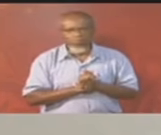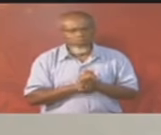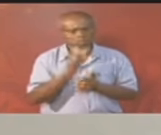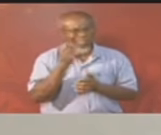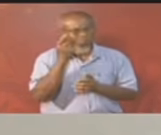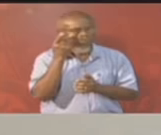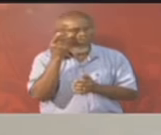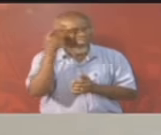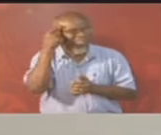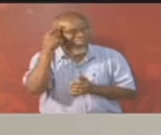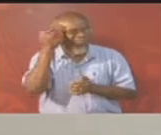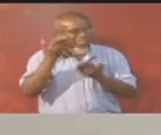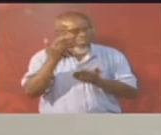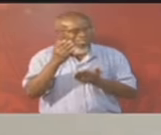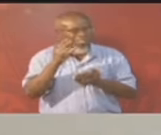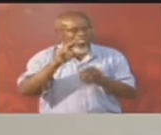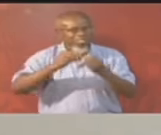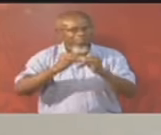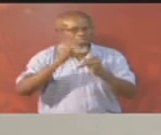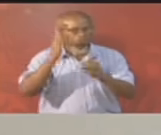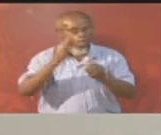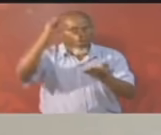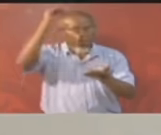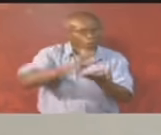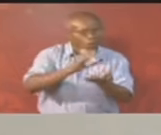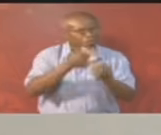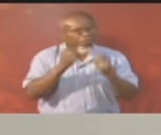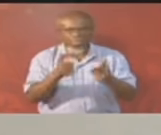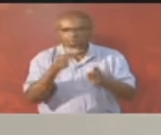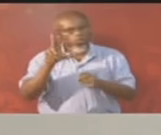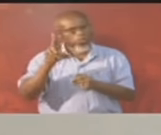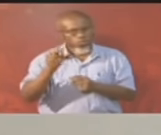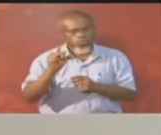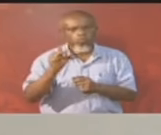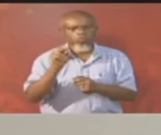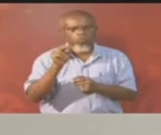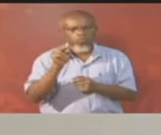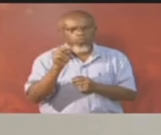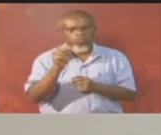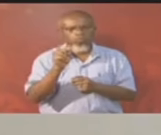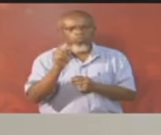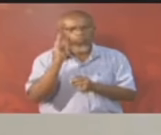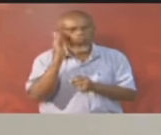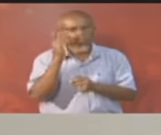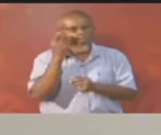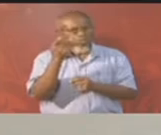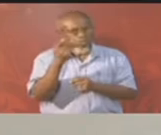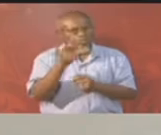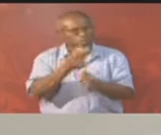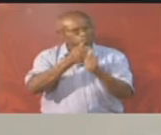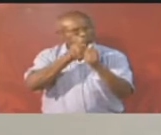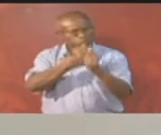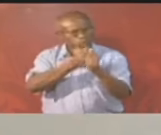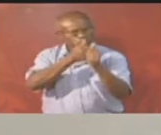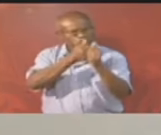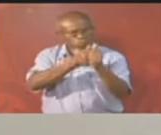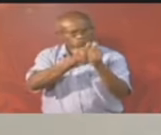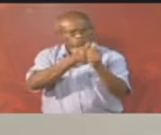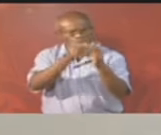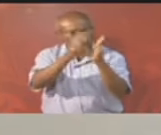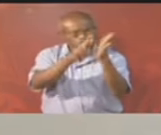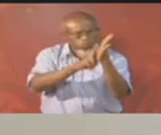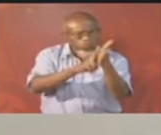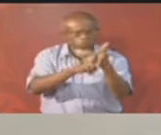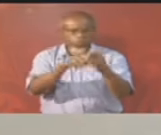will disappear quickly. The braking force that is applied by all of the measures, by all of the